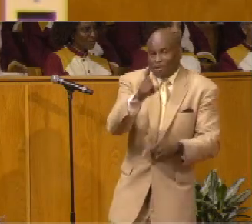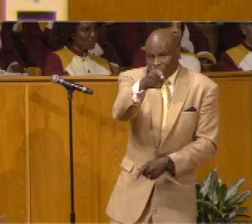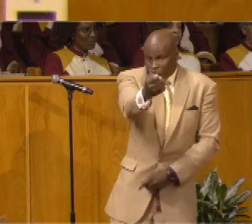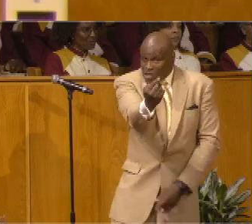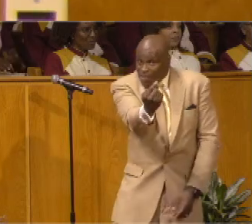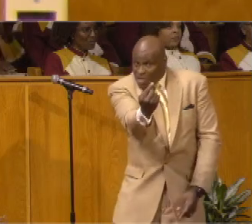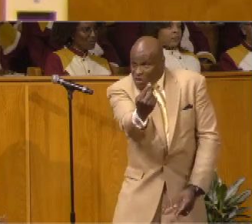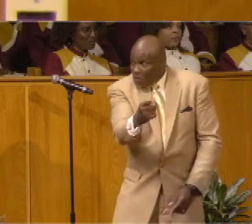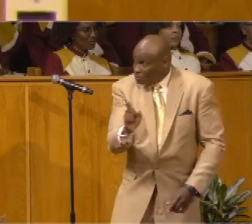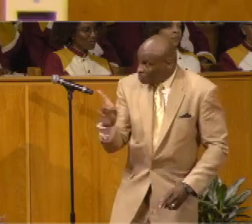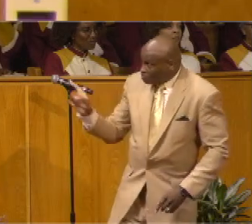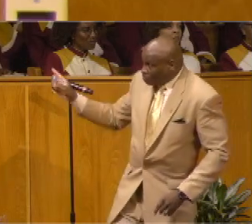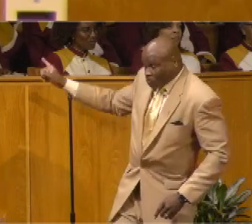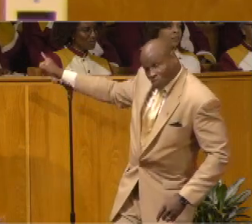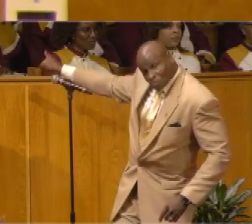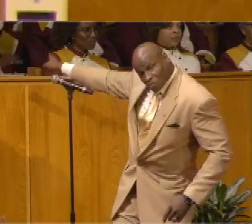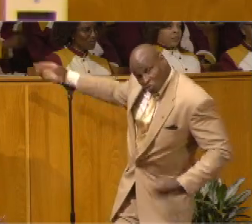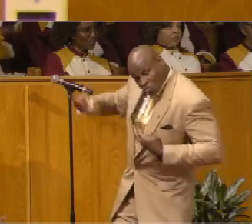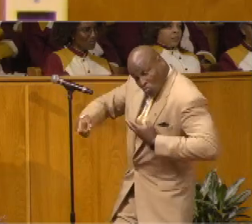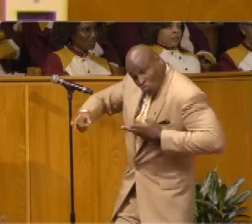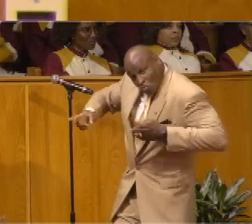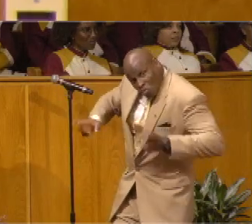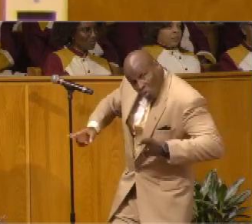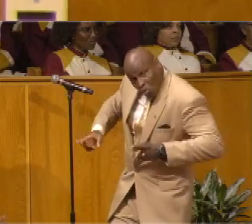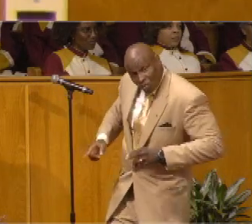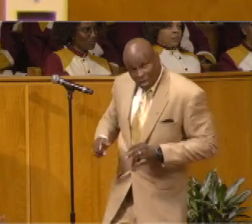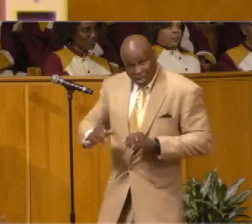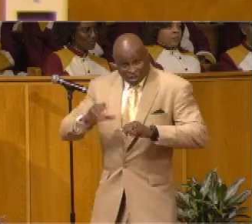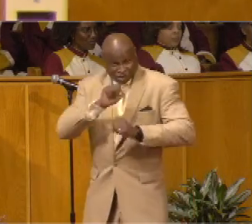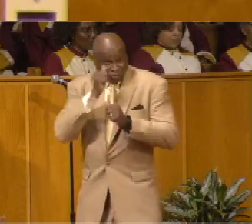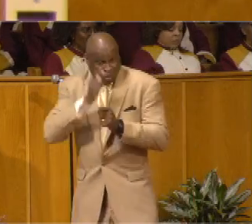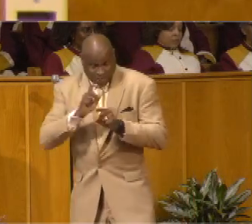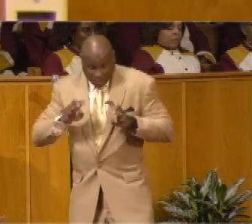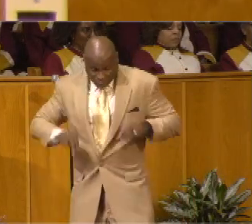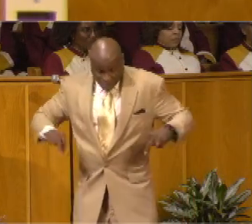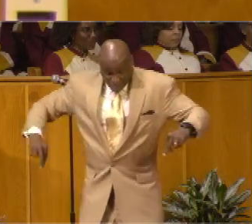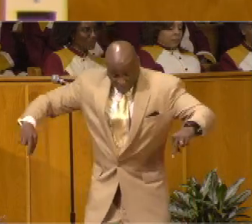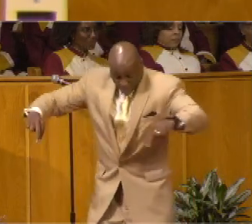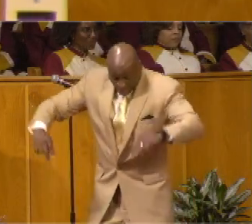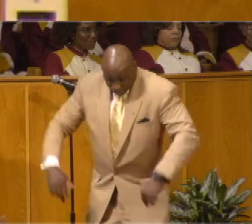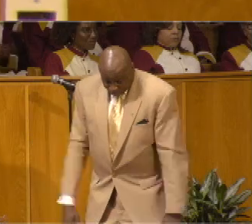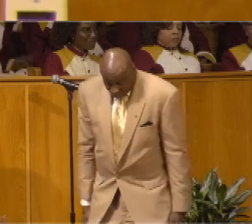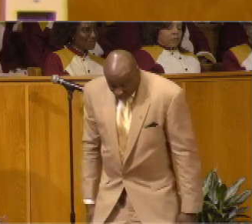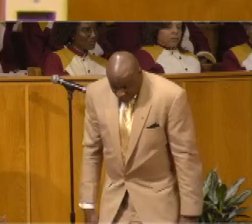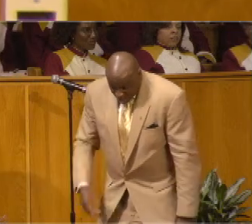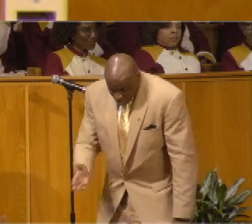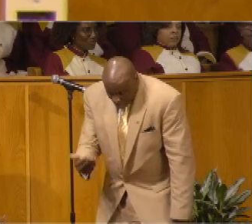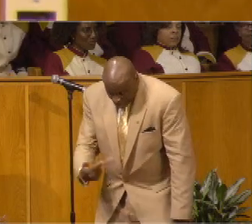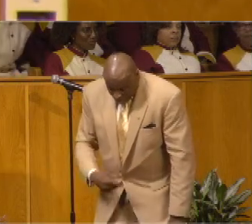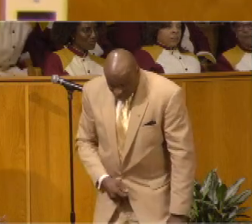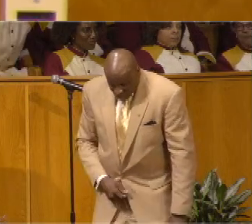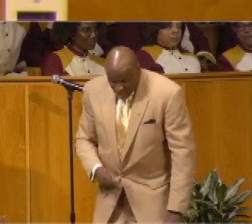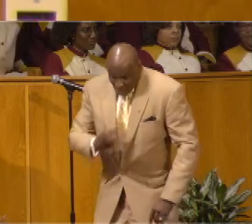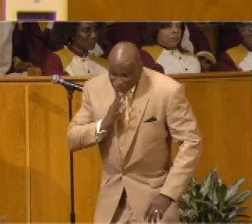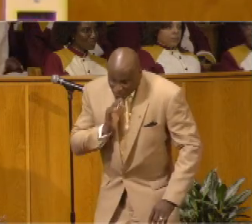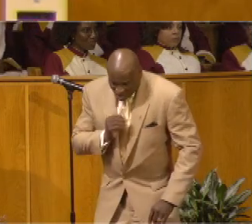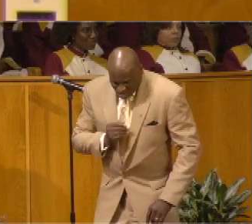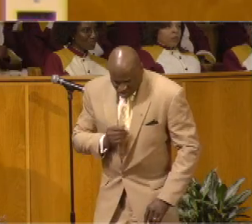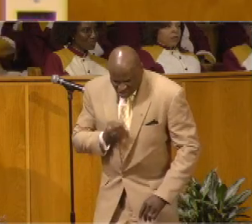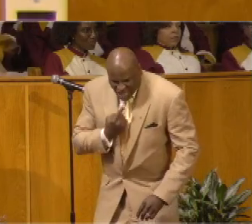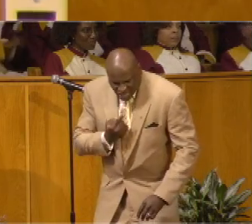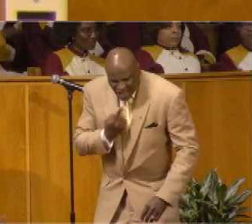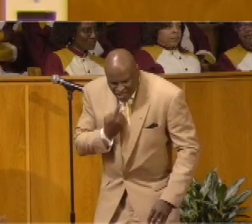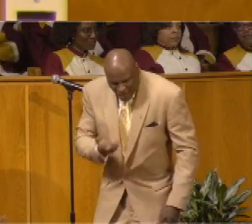you into the back room, surround you with the sisters who teach you how to speak in